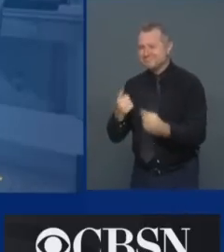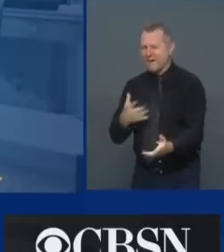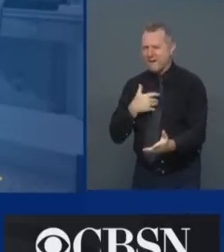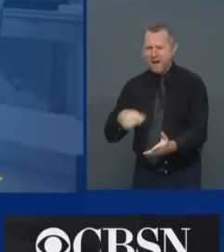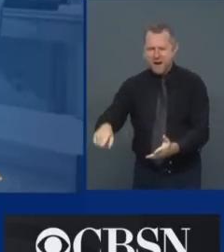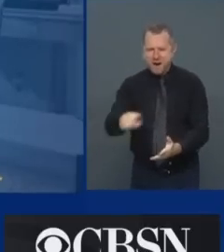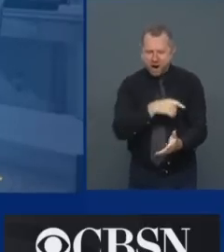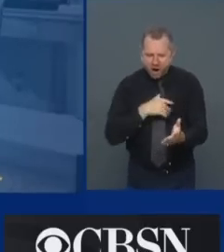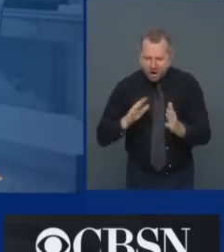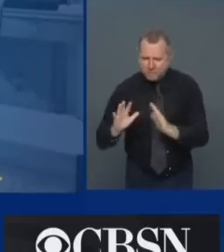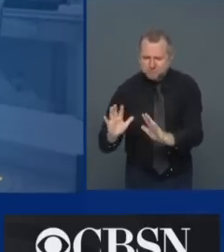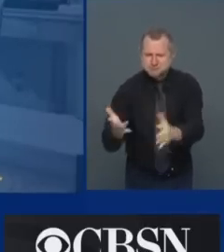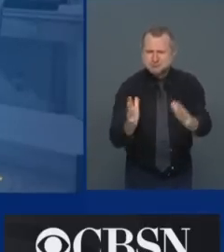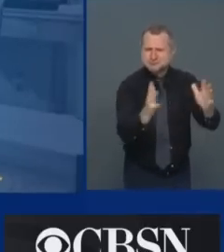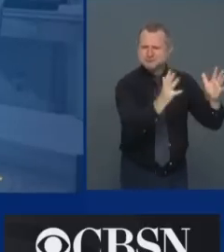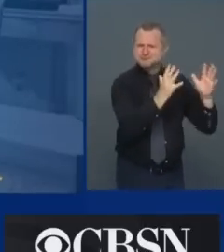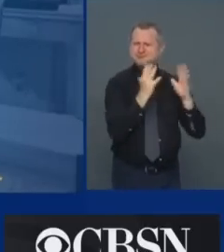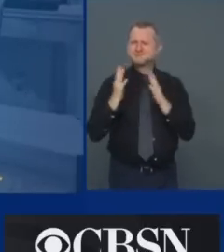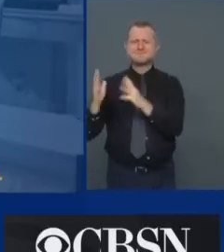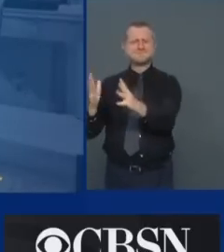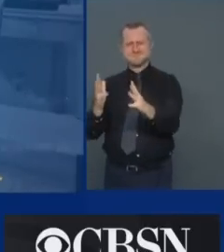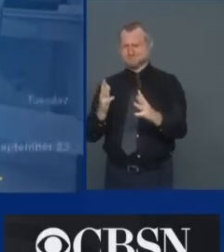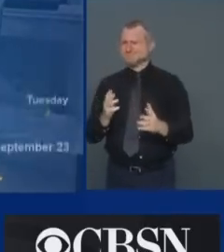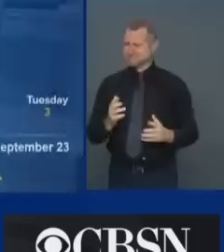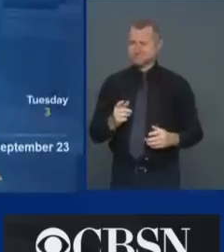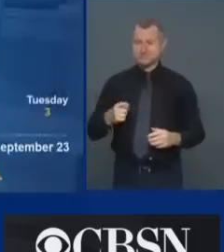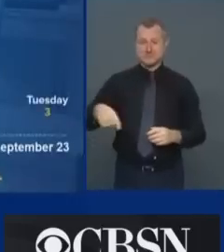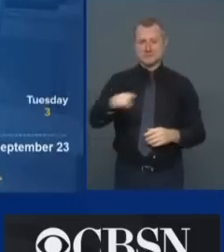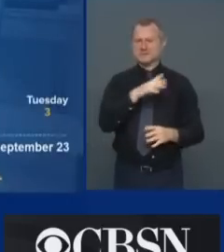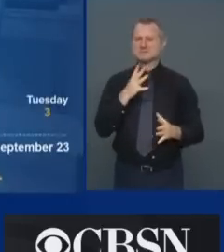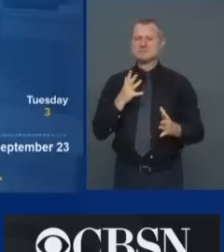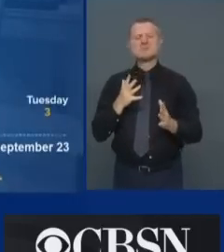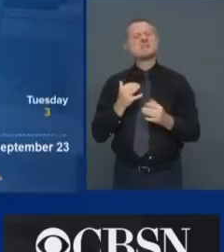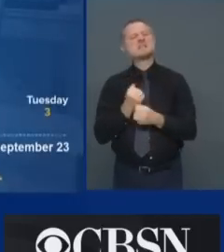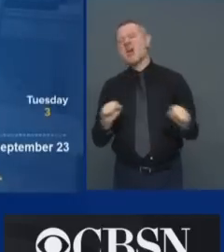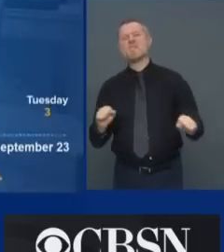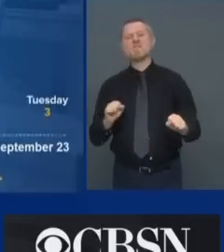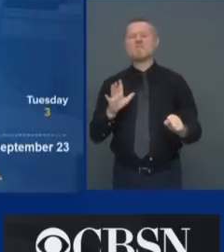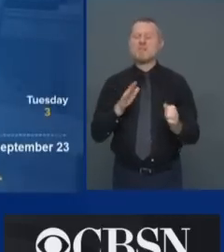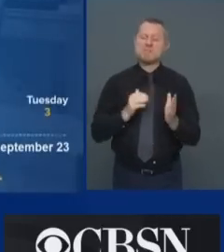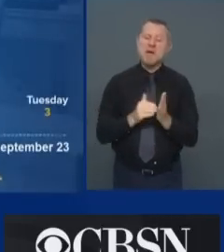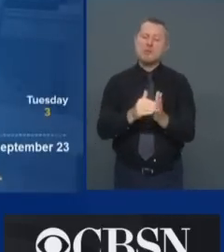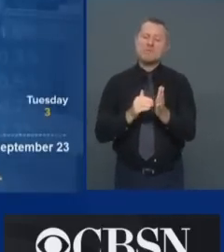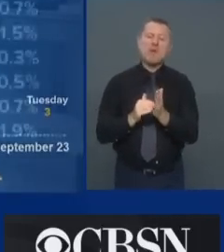of lives. That is inarguable. We just have to keep it that way.